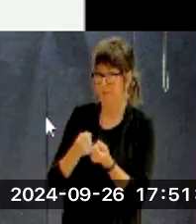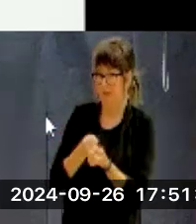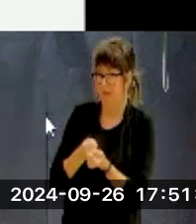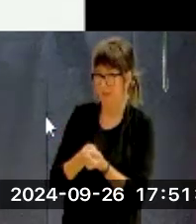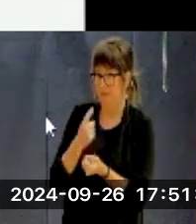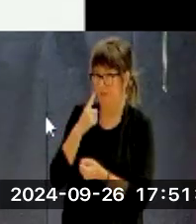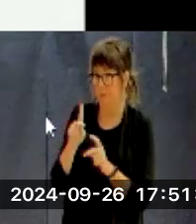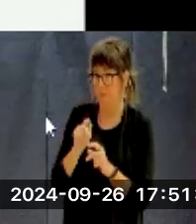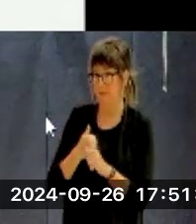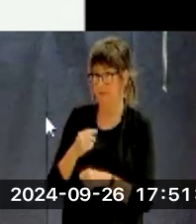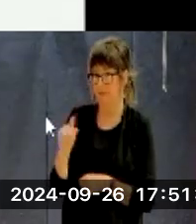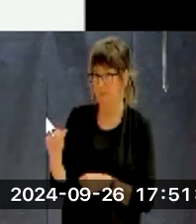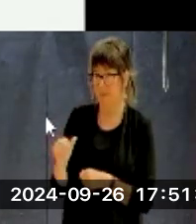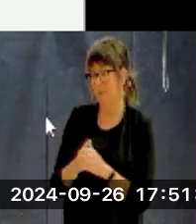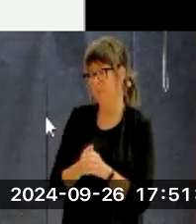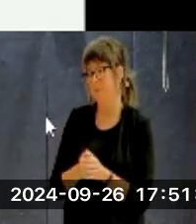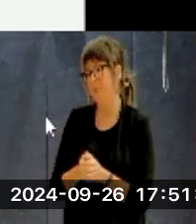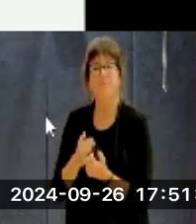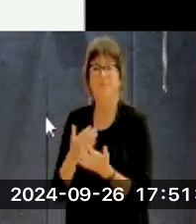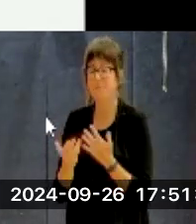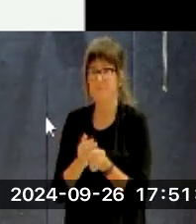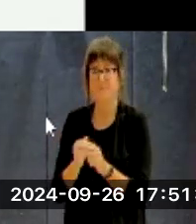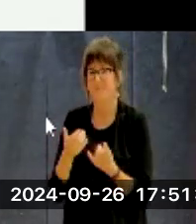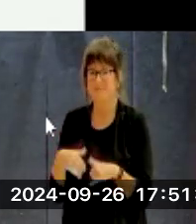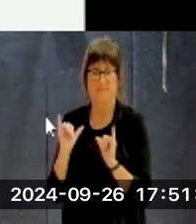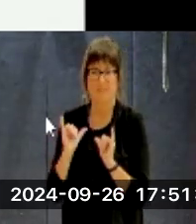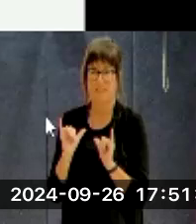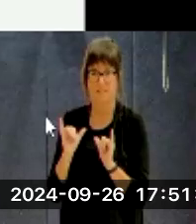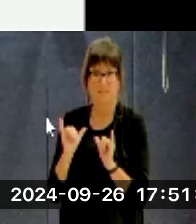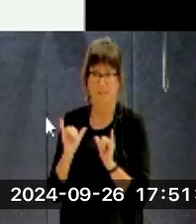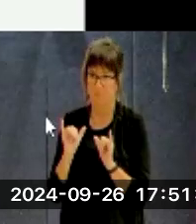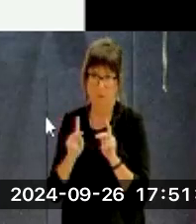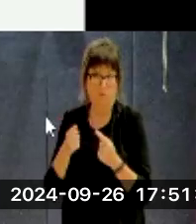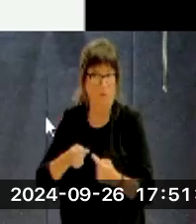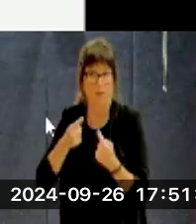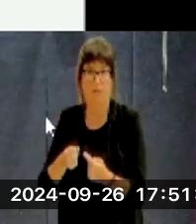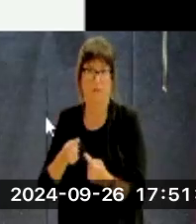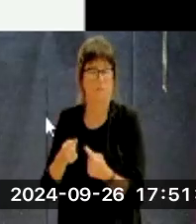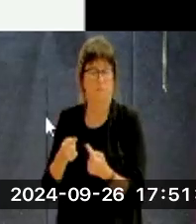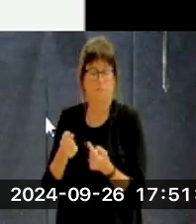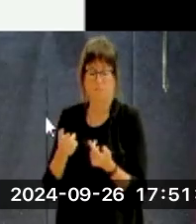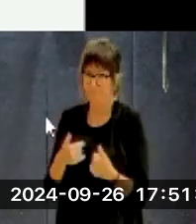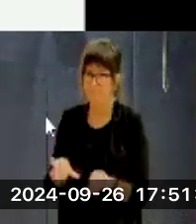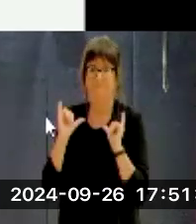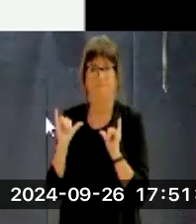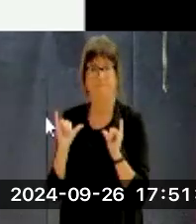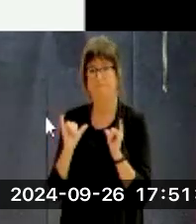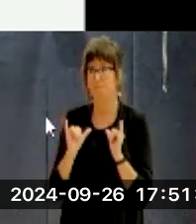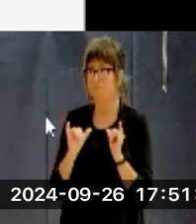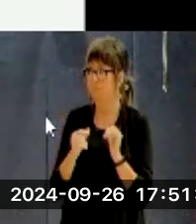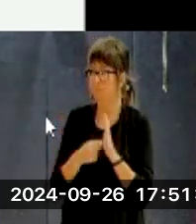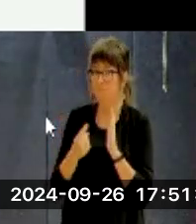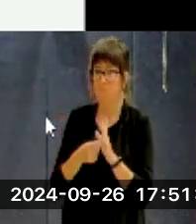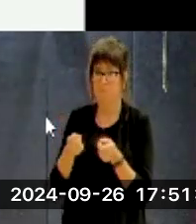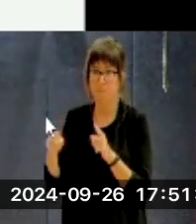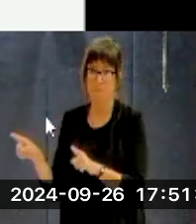Unfortunately, even with all of that, you still have struggles. You still have points where people